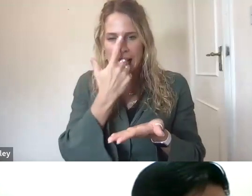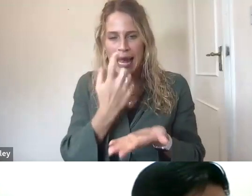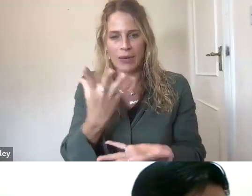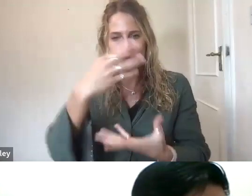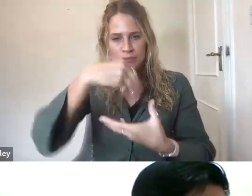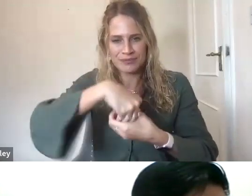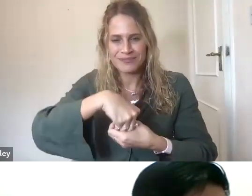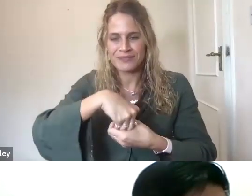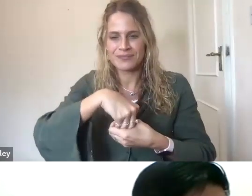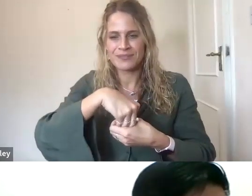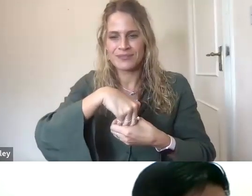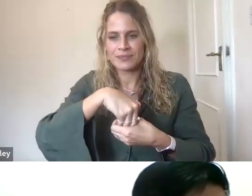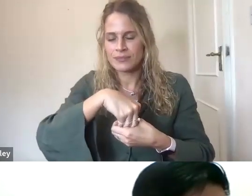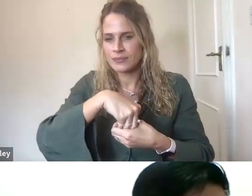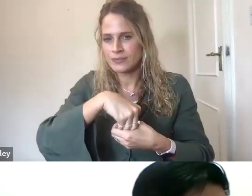its